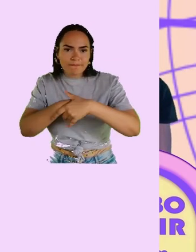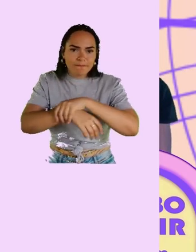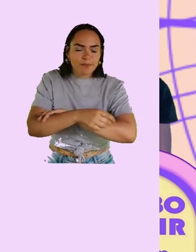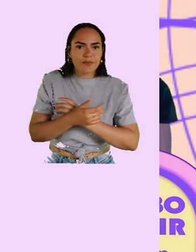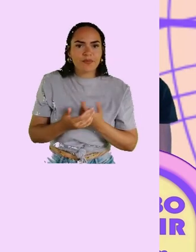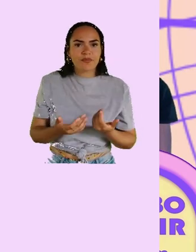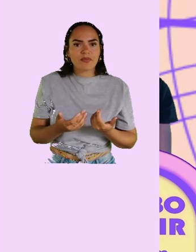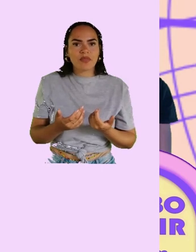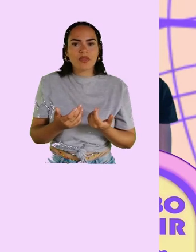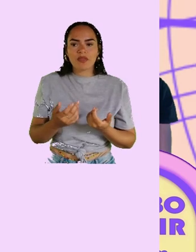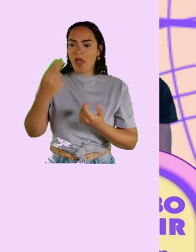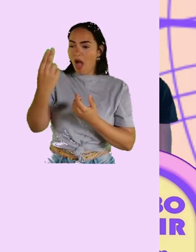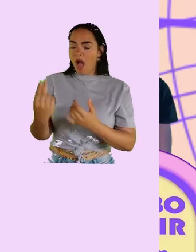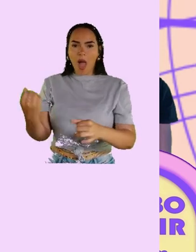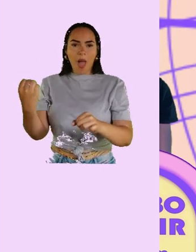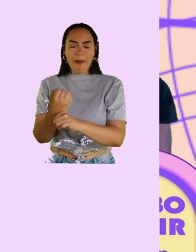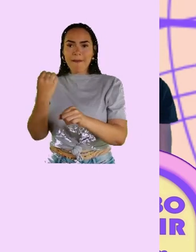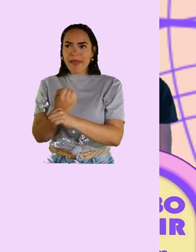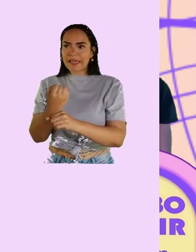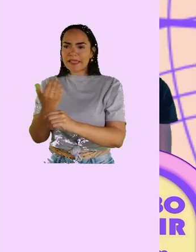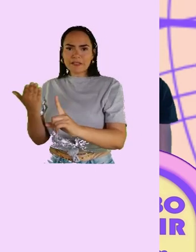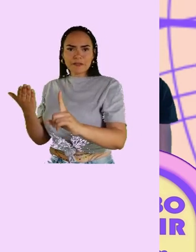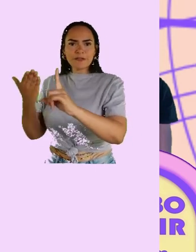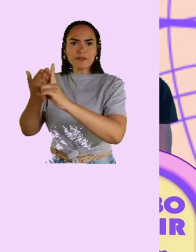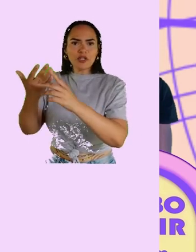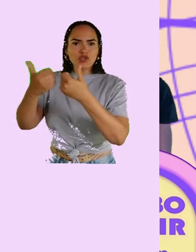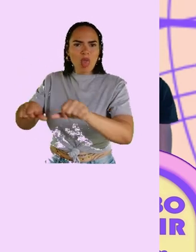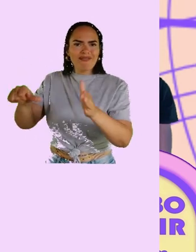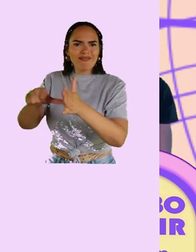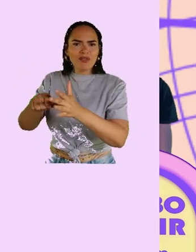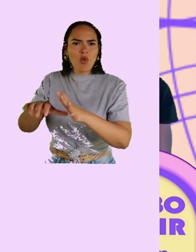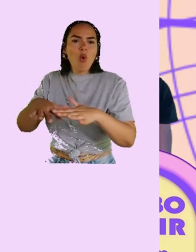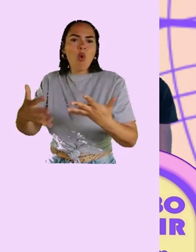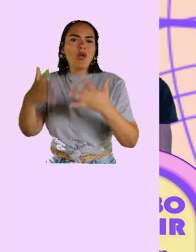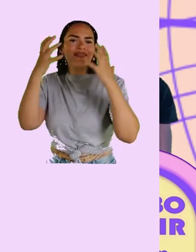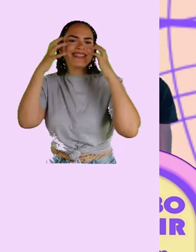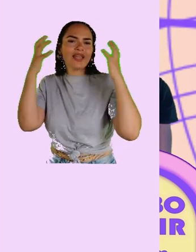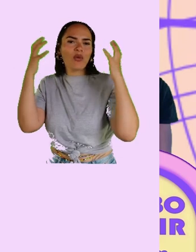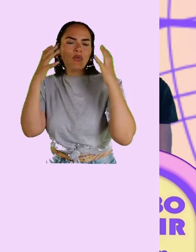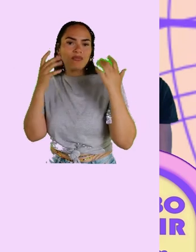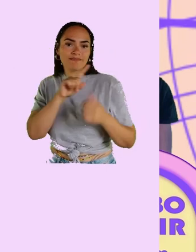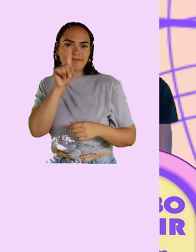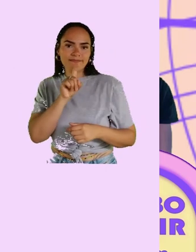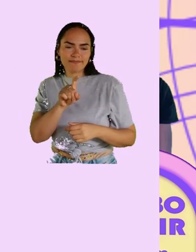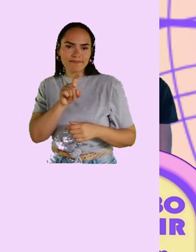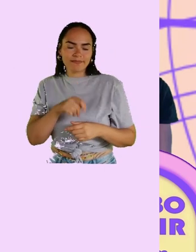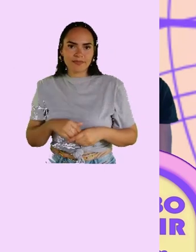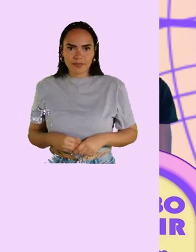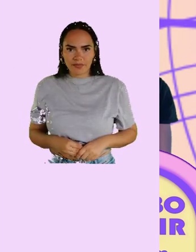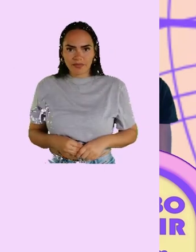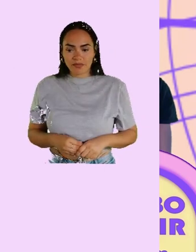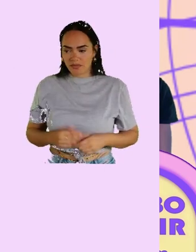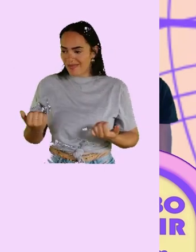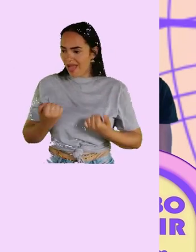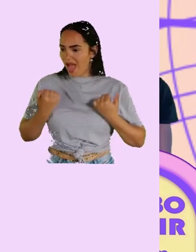Does art making actually further the cause? Or is it just a vanity project? Our art in